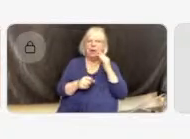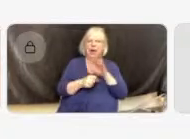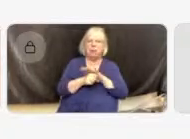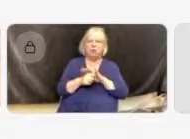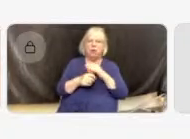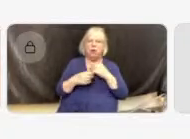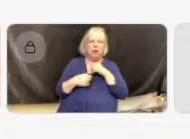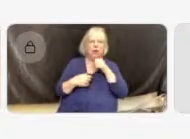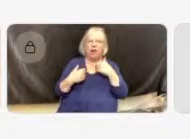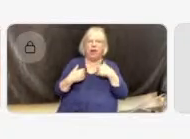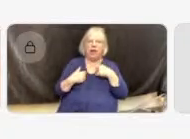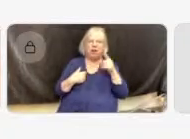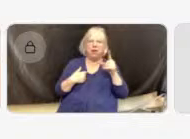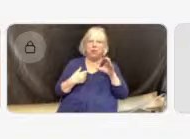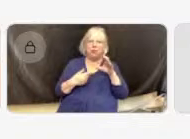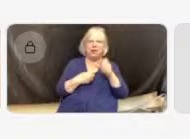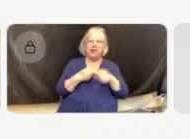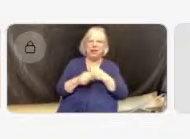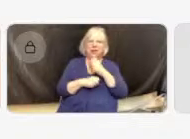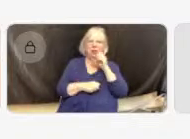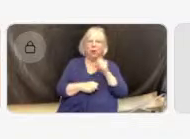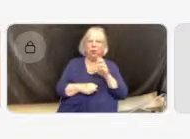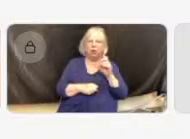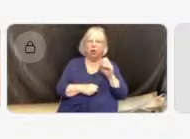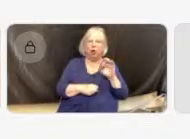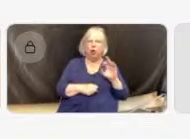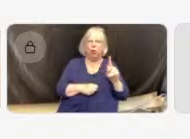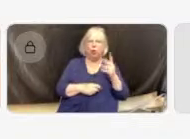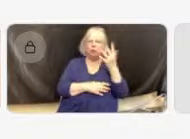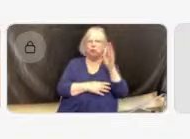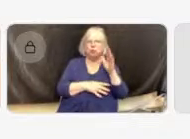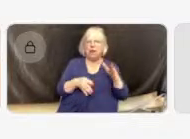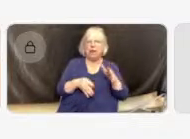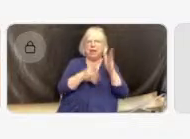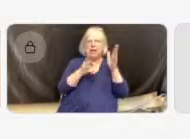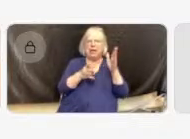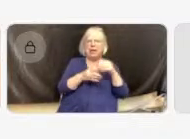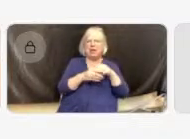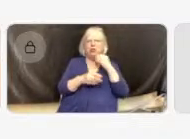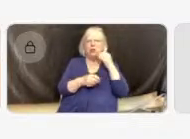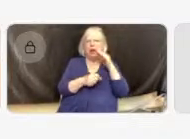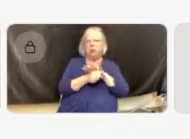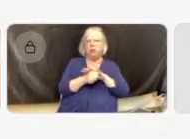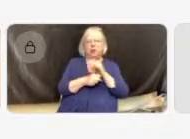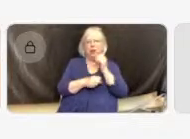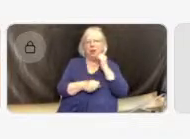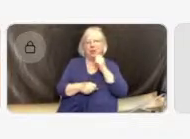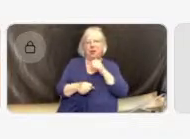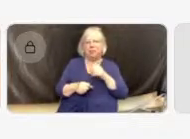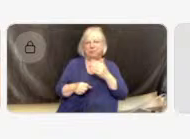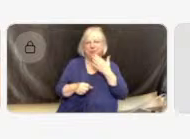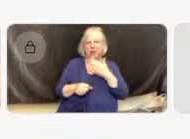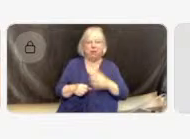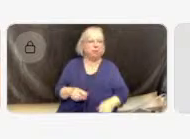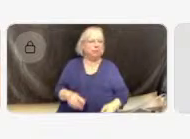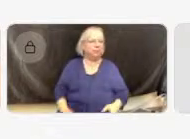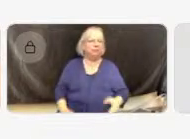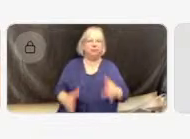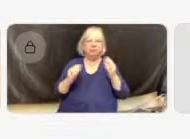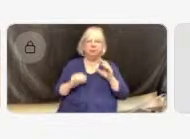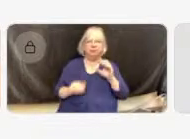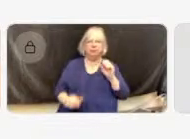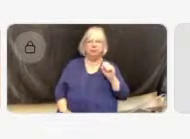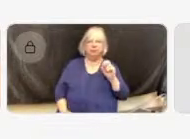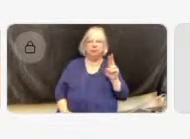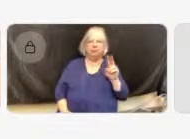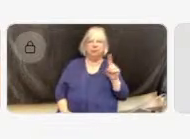every day. So thank you. I appreciate it. Thank you. Suzanne Farr?